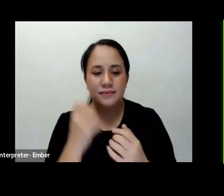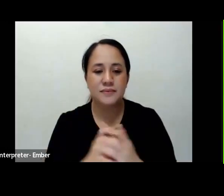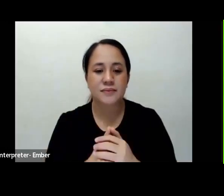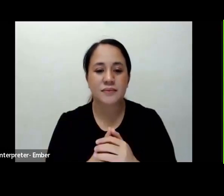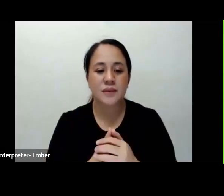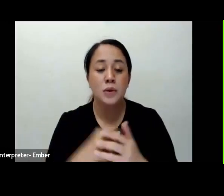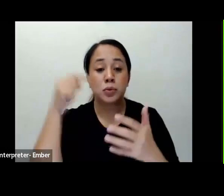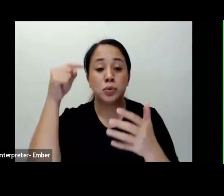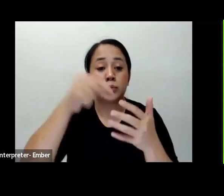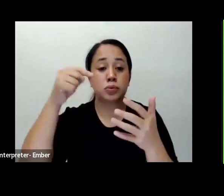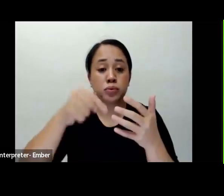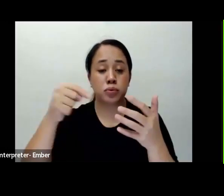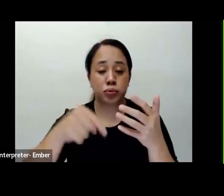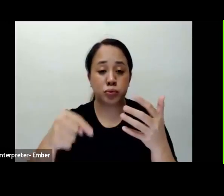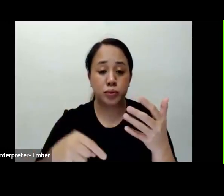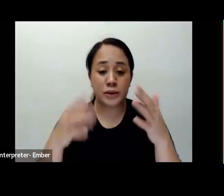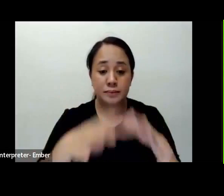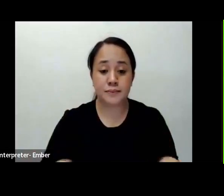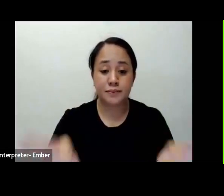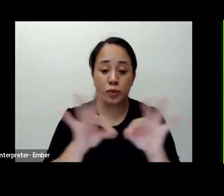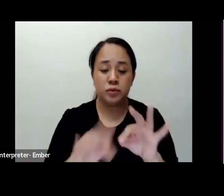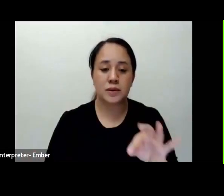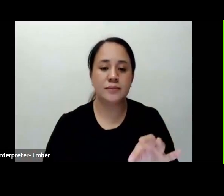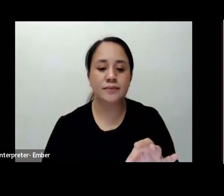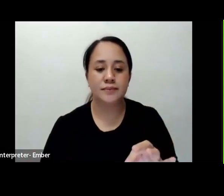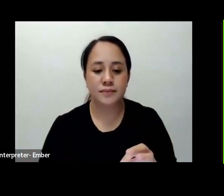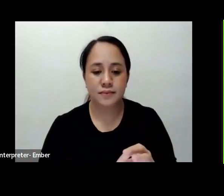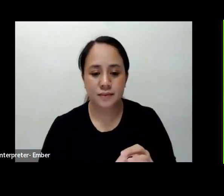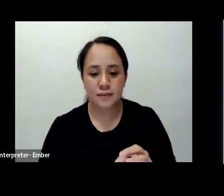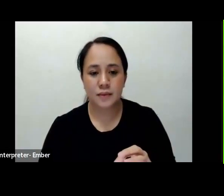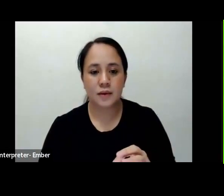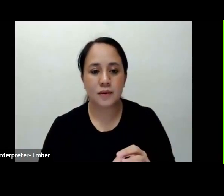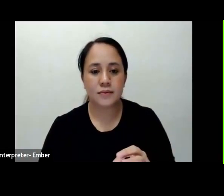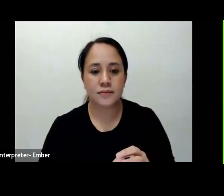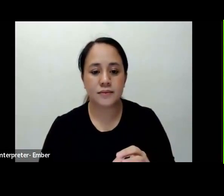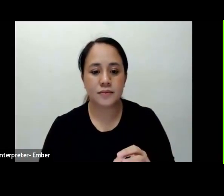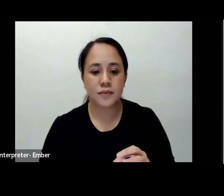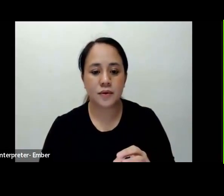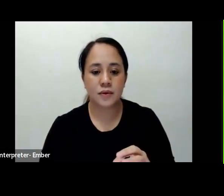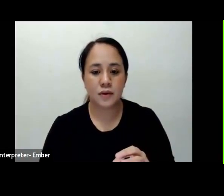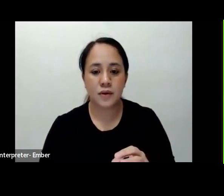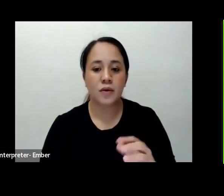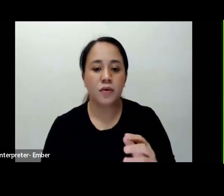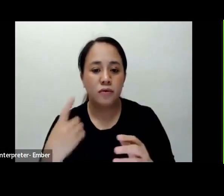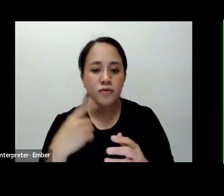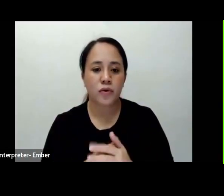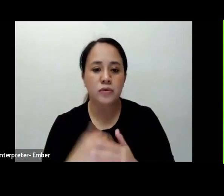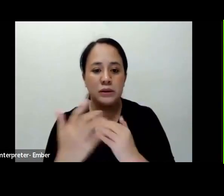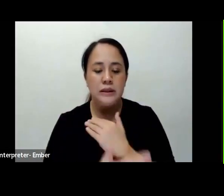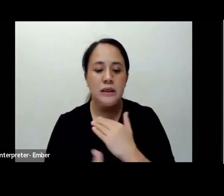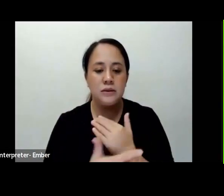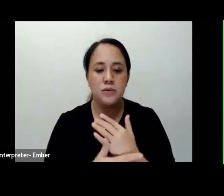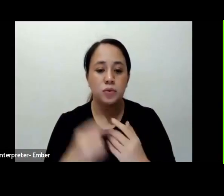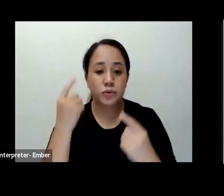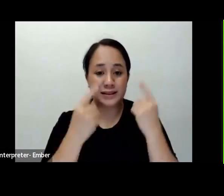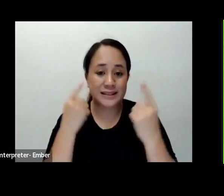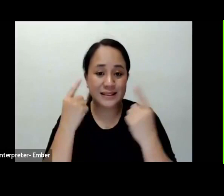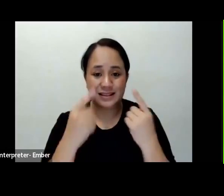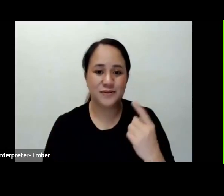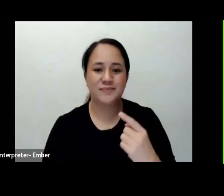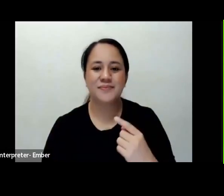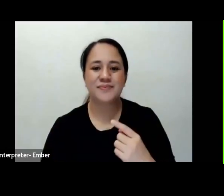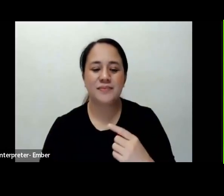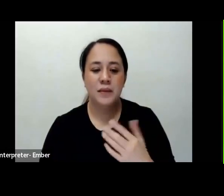these are important matters for the country to consider